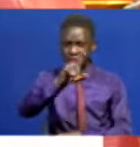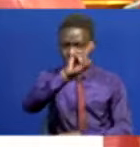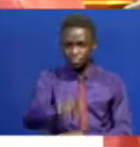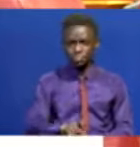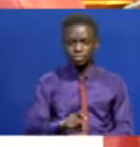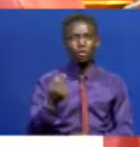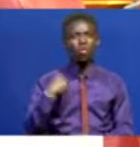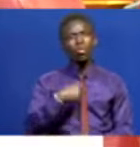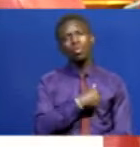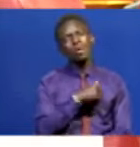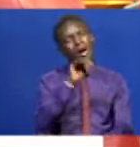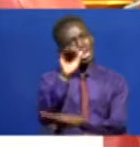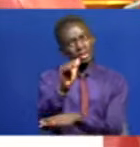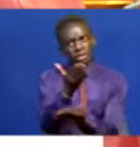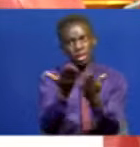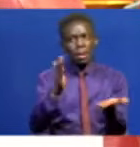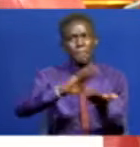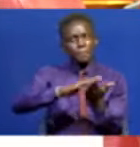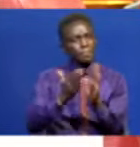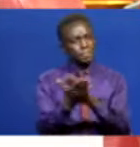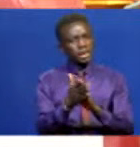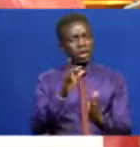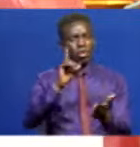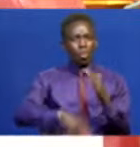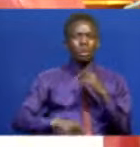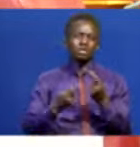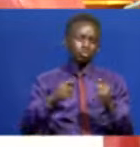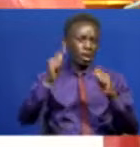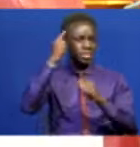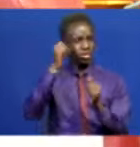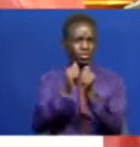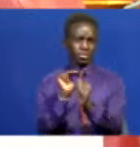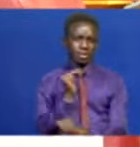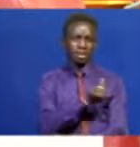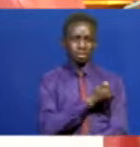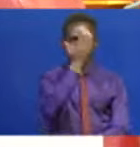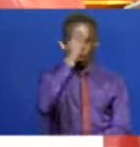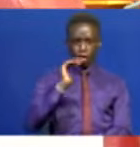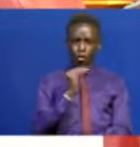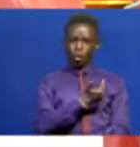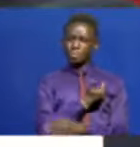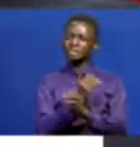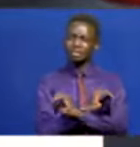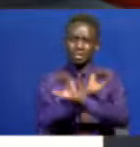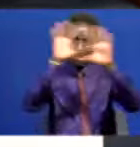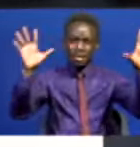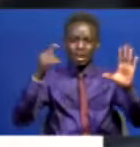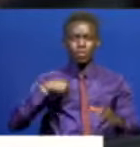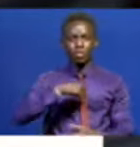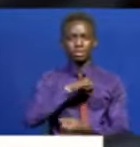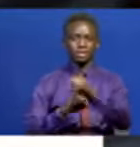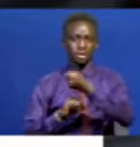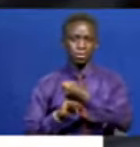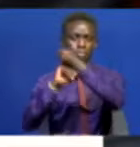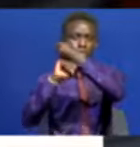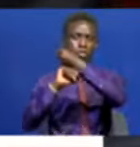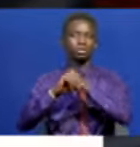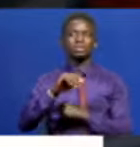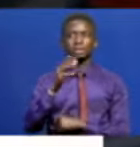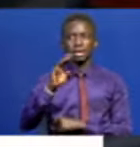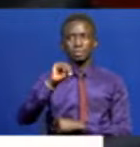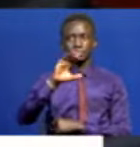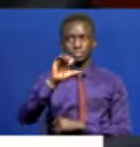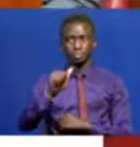to be logical, because I think our committee is very clear that we stand with the MCAs. In defense, SRC Chair